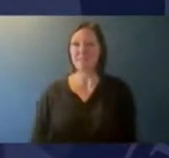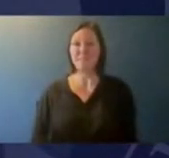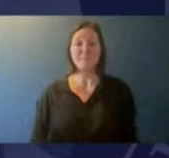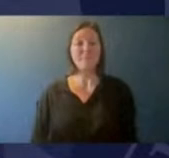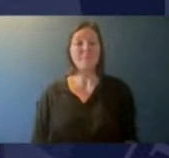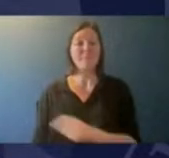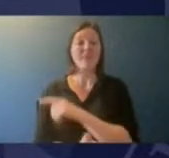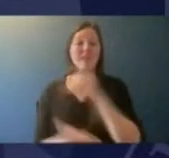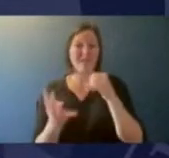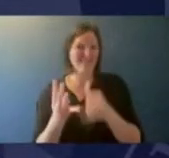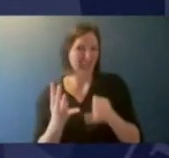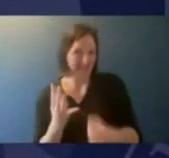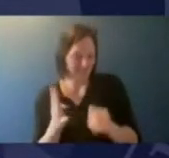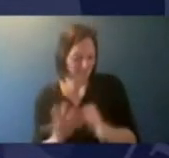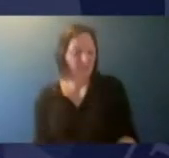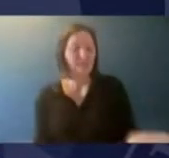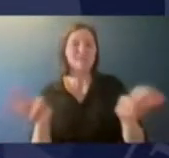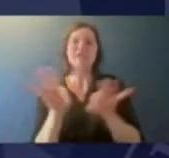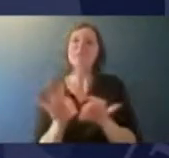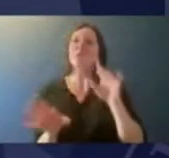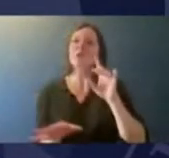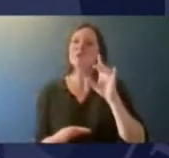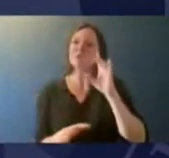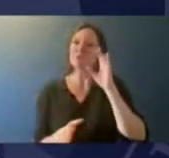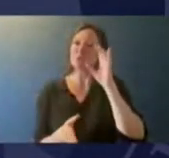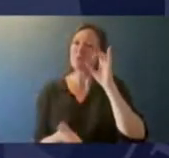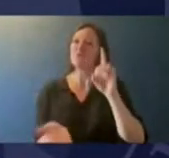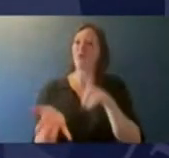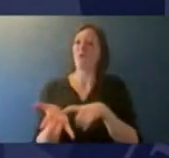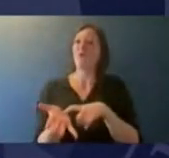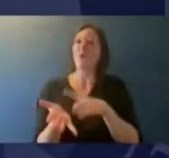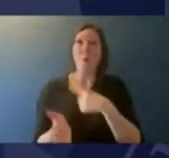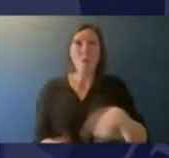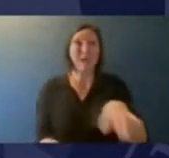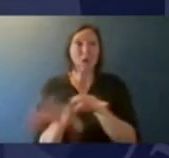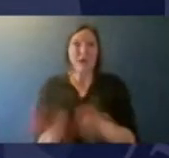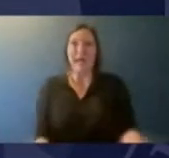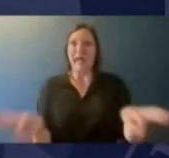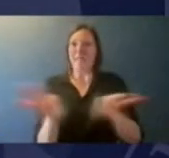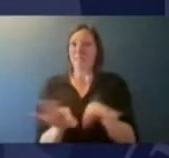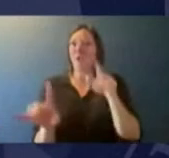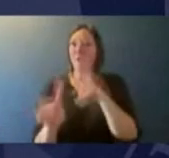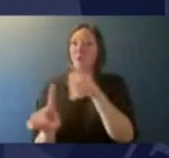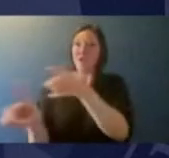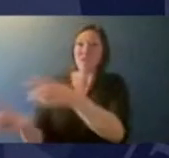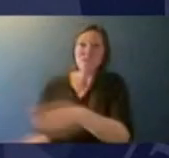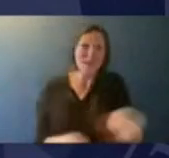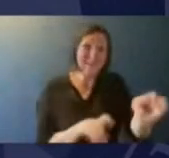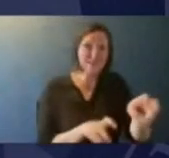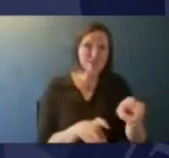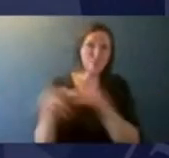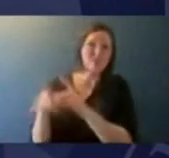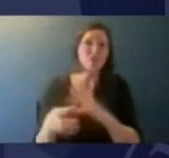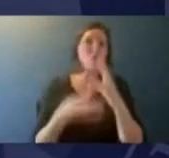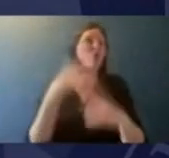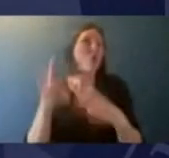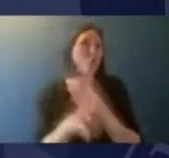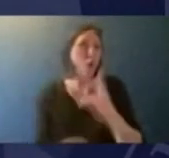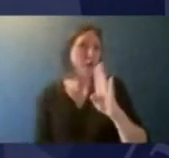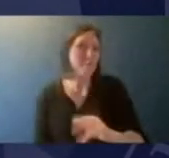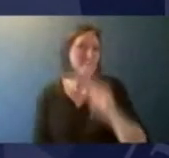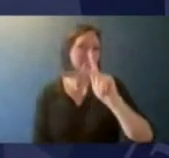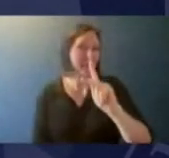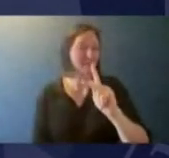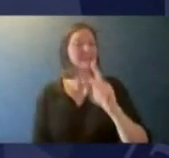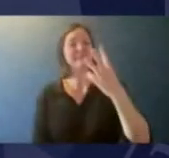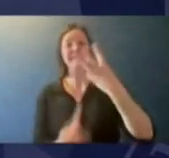Lastly, it's important to note that we are at an important point of transition for the World Bank. 6 months